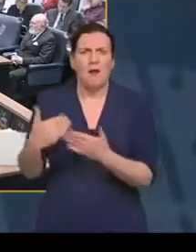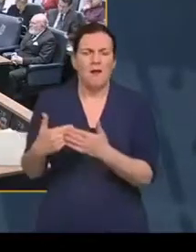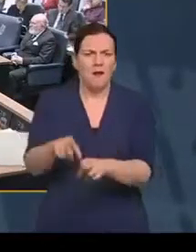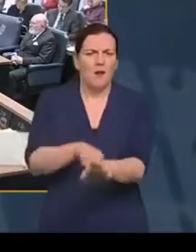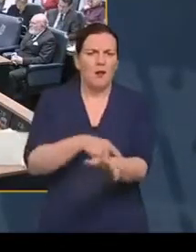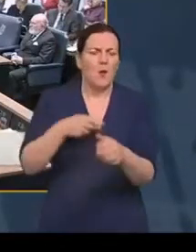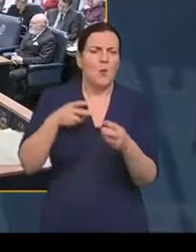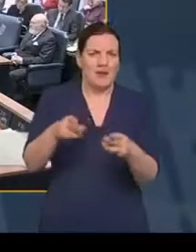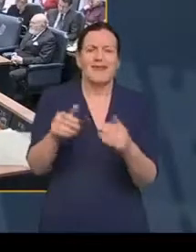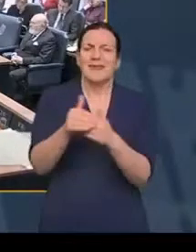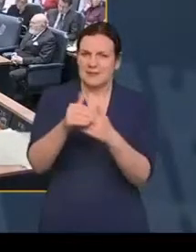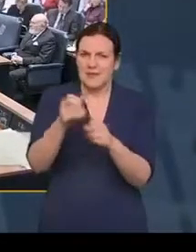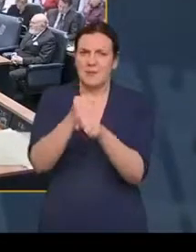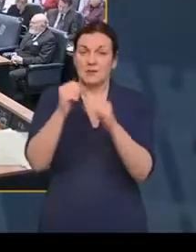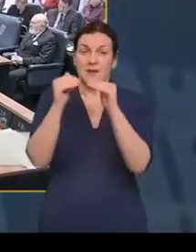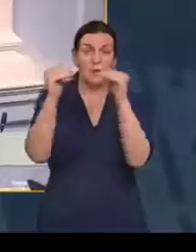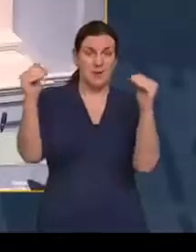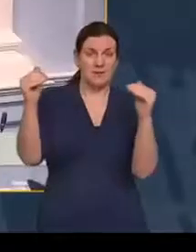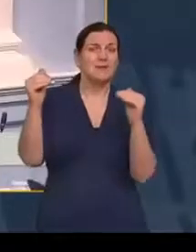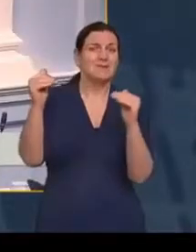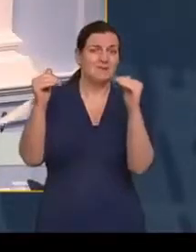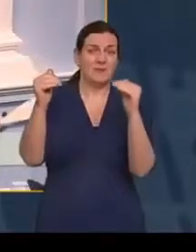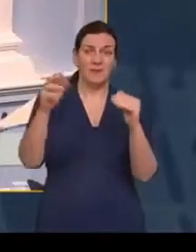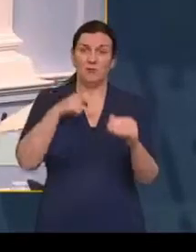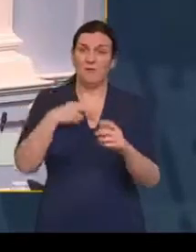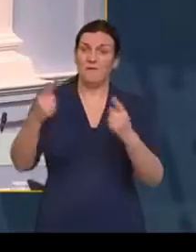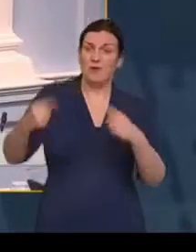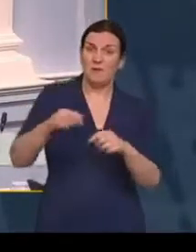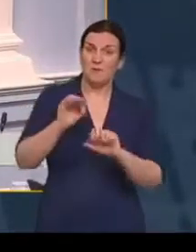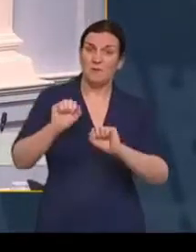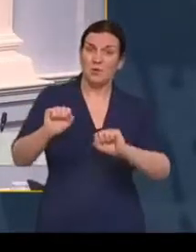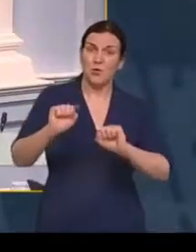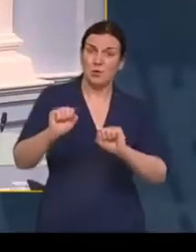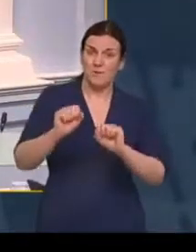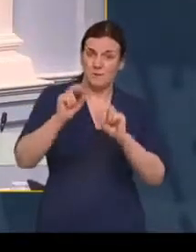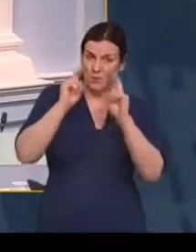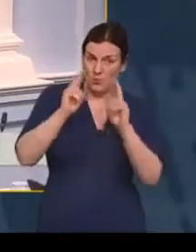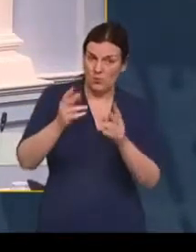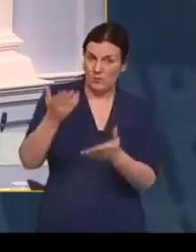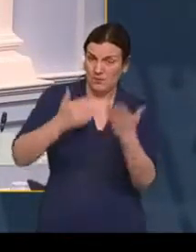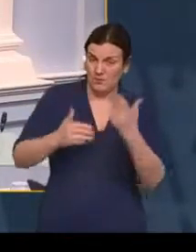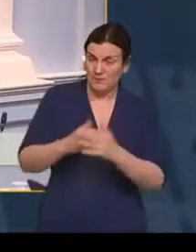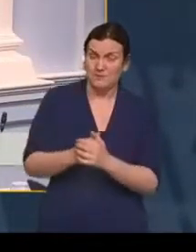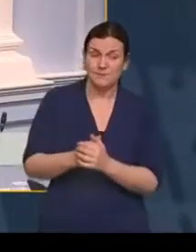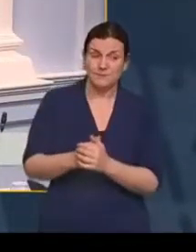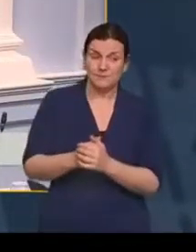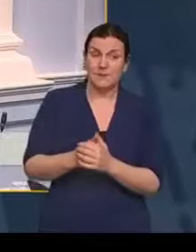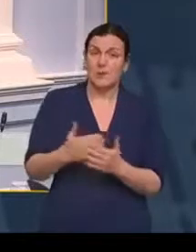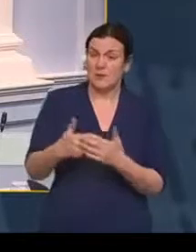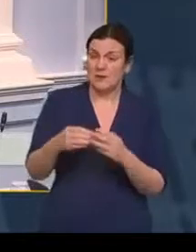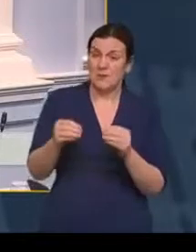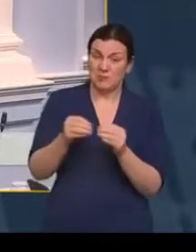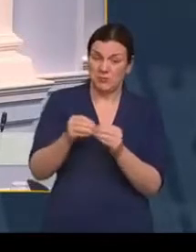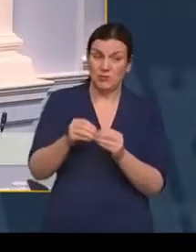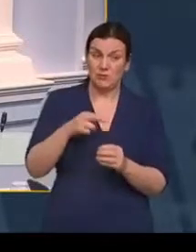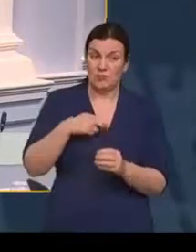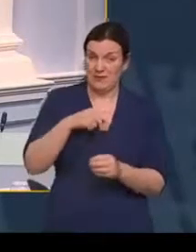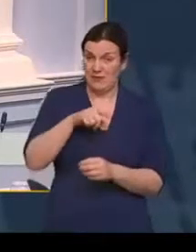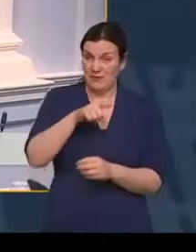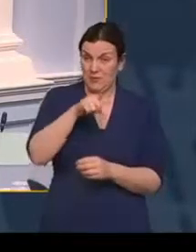and it is about the equality issue. And the final thing I'll say that from your point of view, because as I mentioned earlier